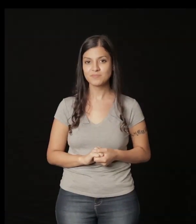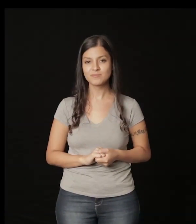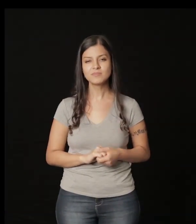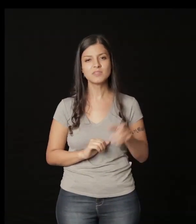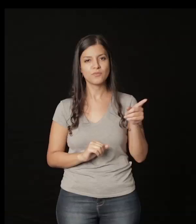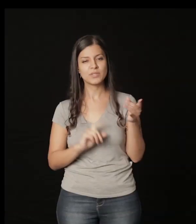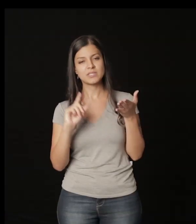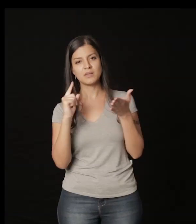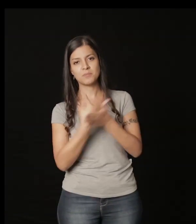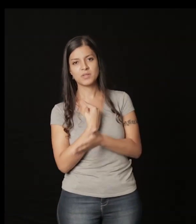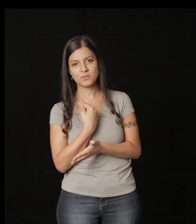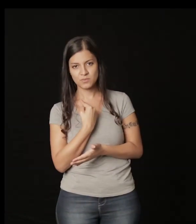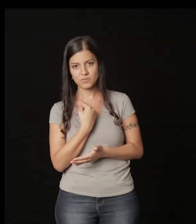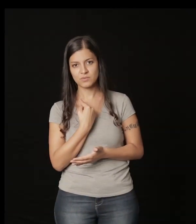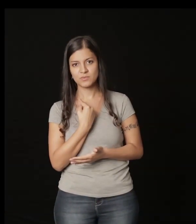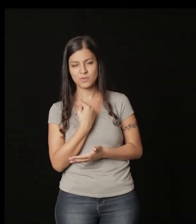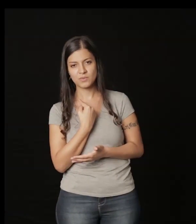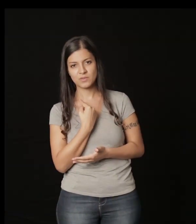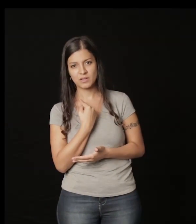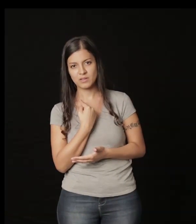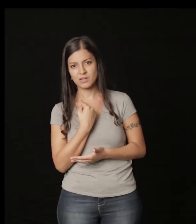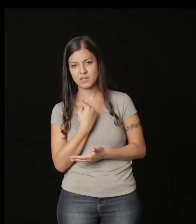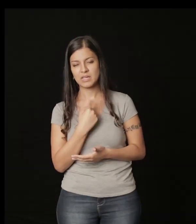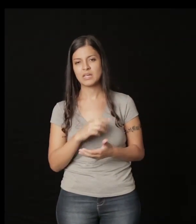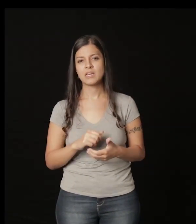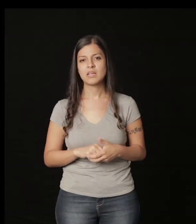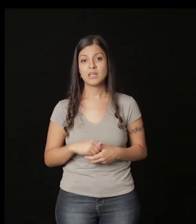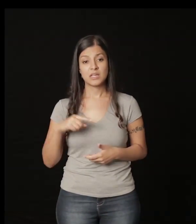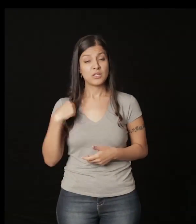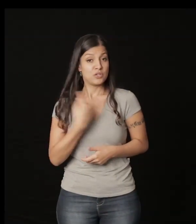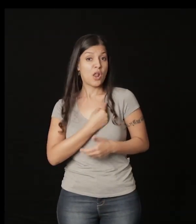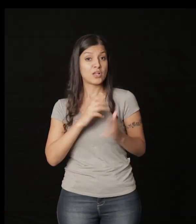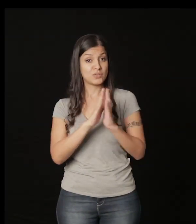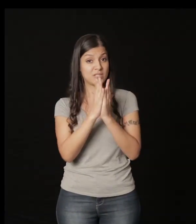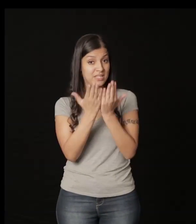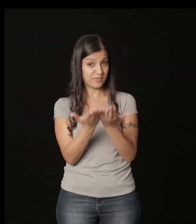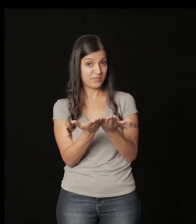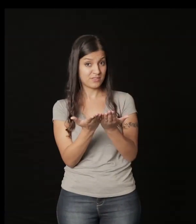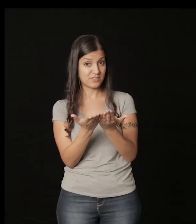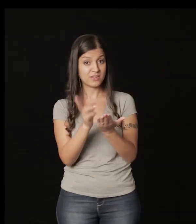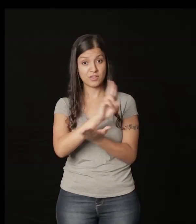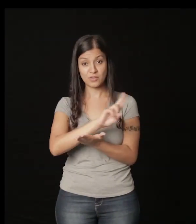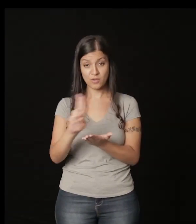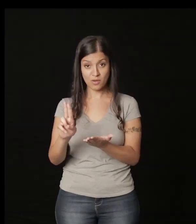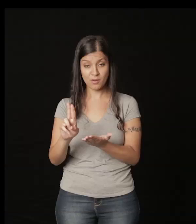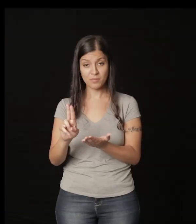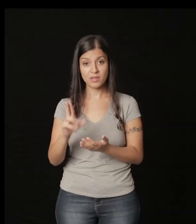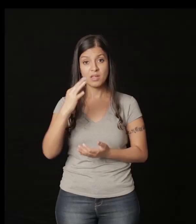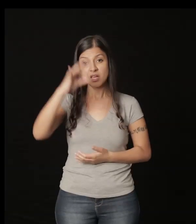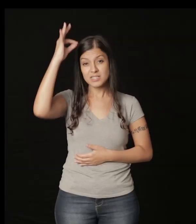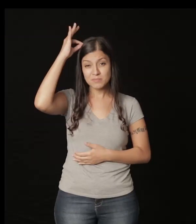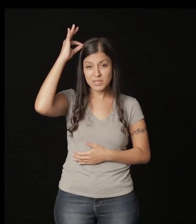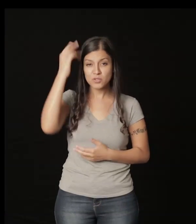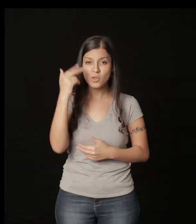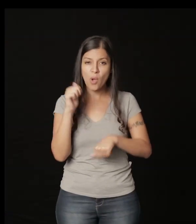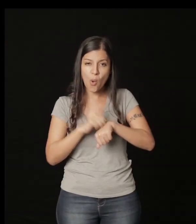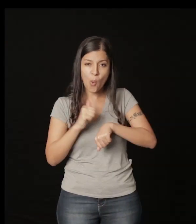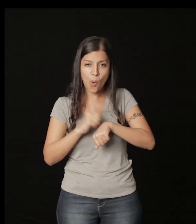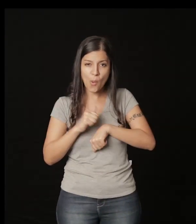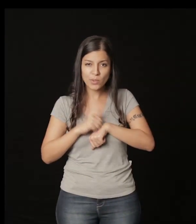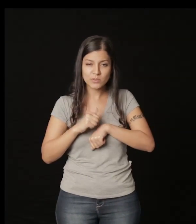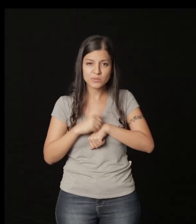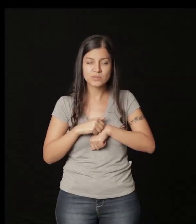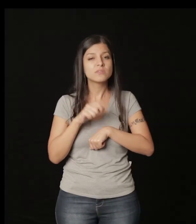I'll make it really quick. You're speaking about it is our last book, and it's called Spirit is a Bone,